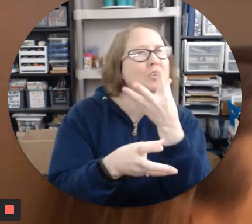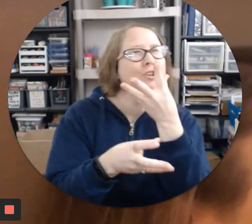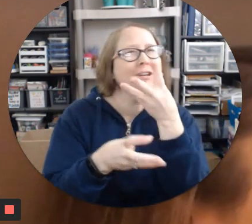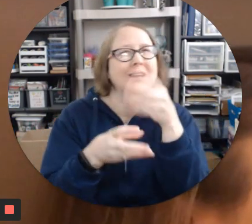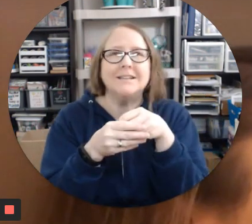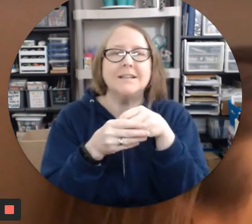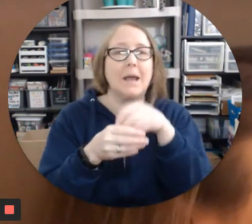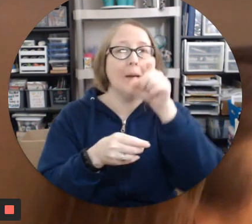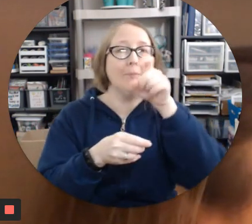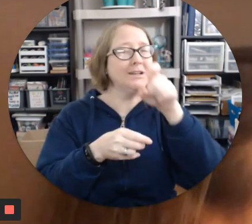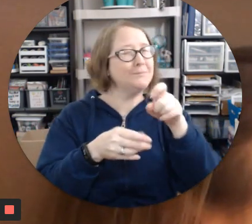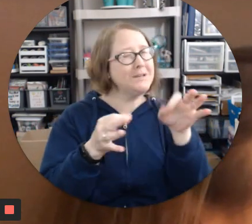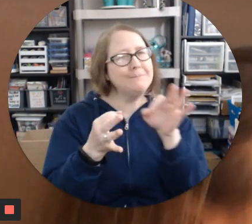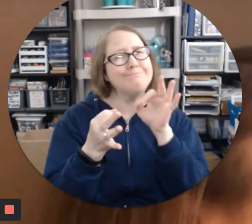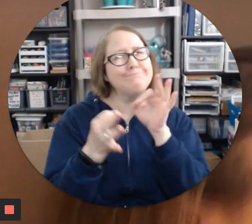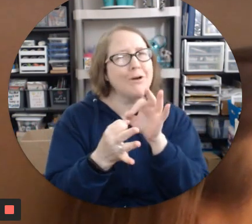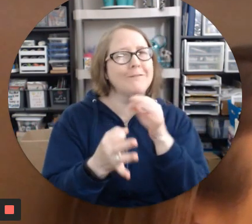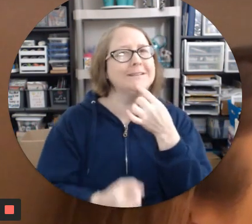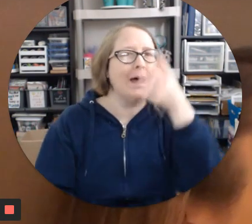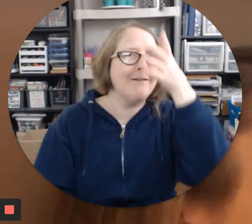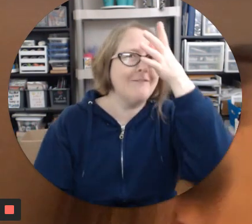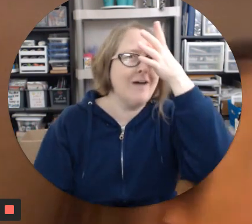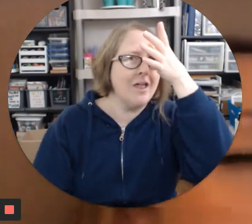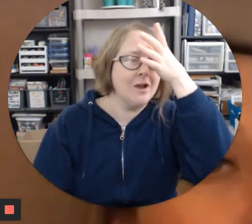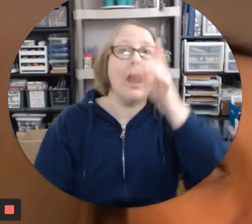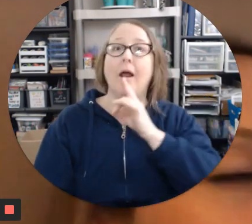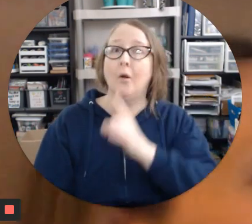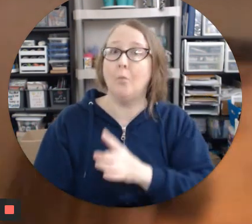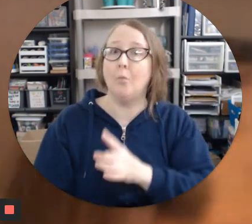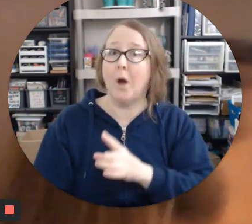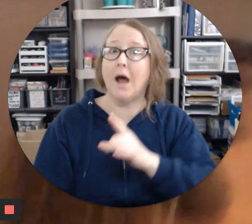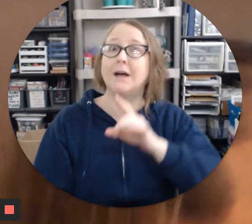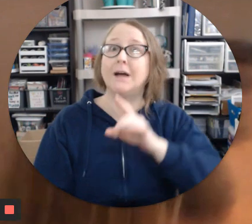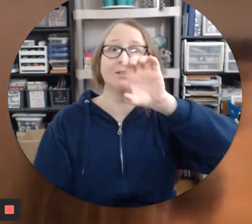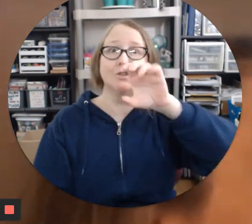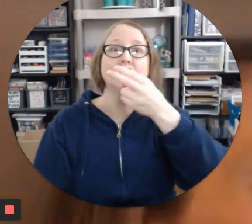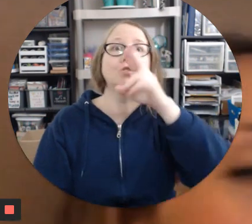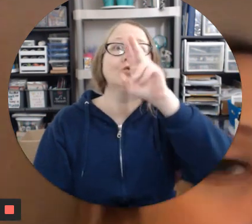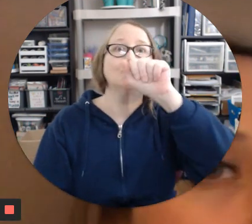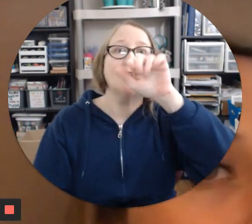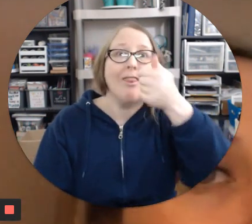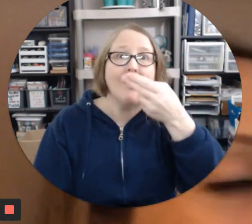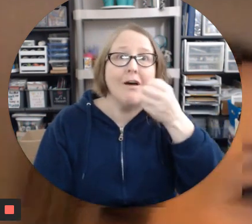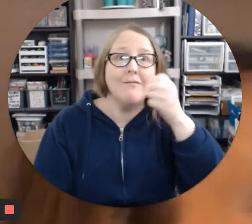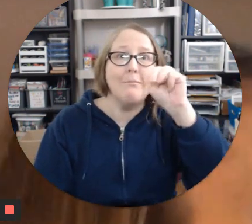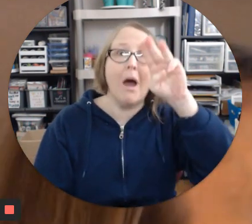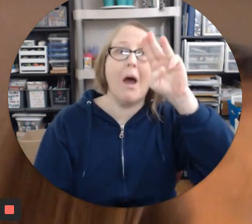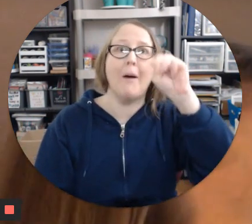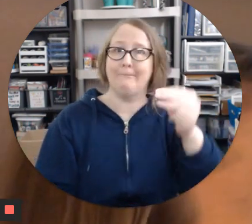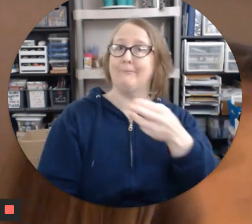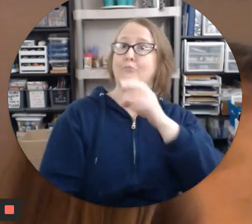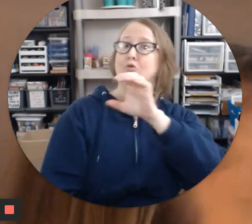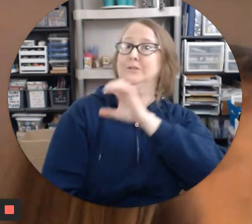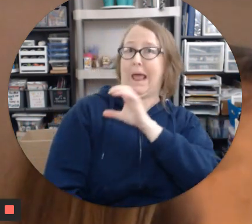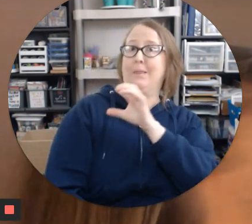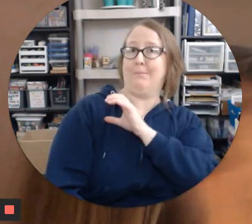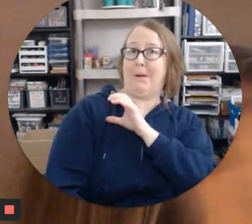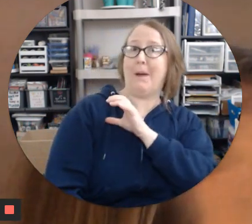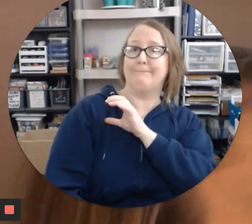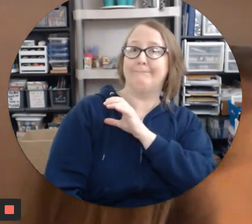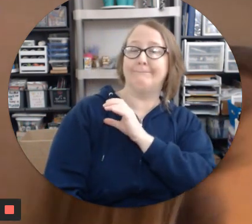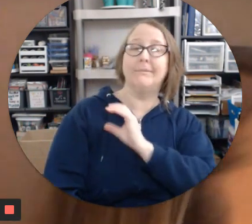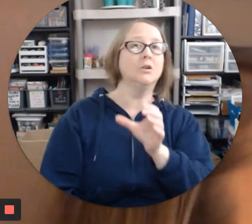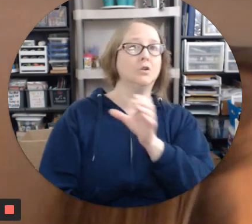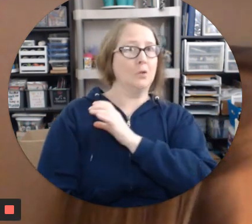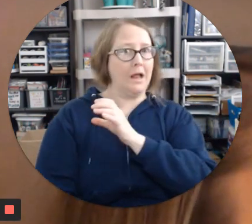must be absolutely perfect, said her father. And it was. Chrysanthemum. Her parents named her Chrysanthemum.